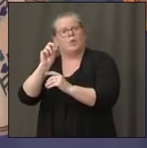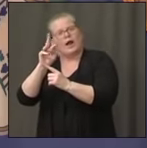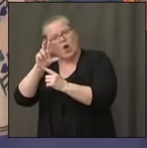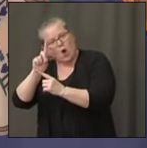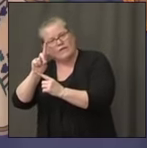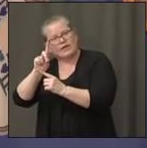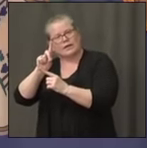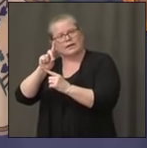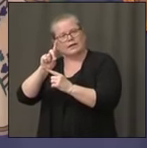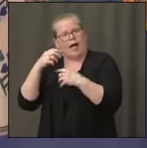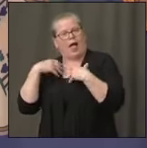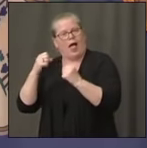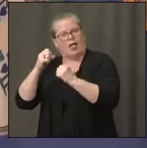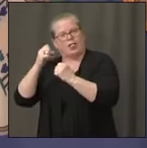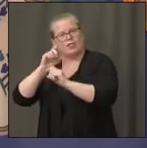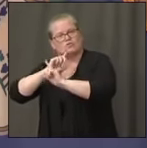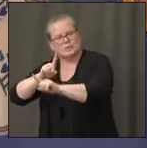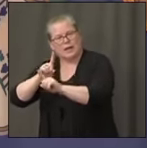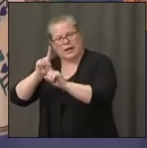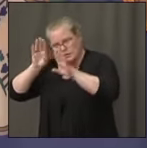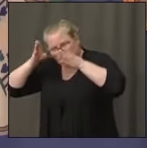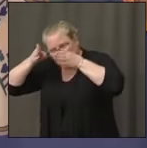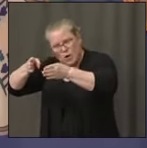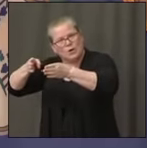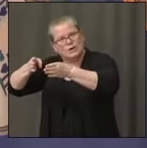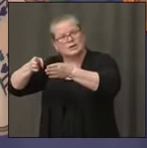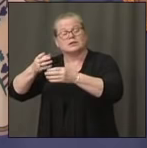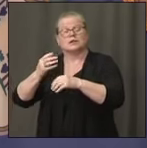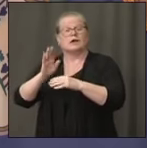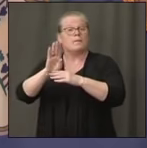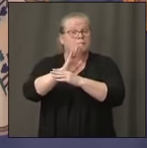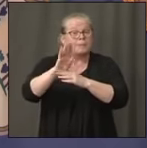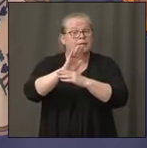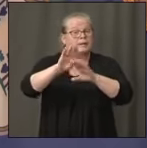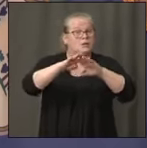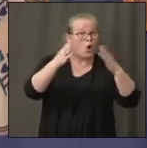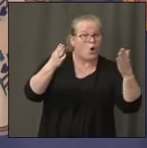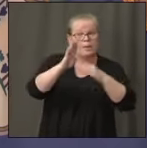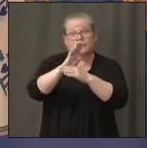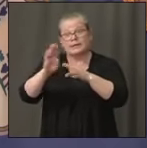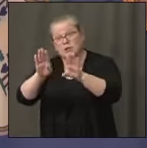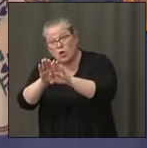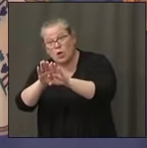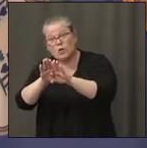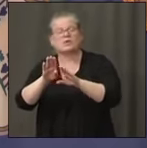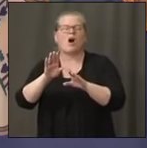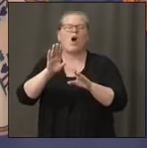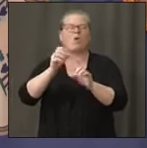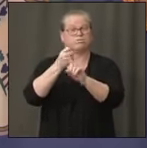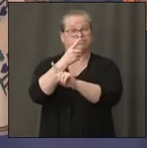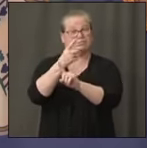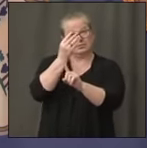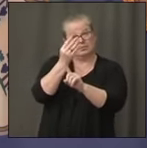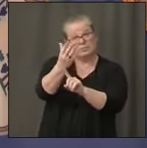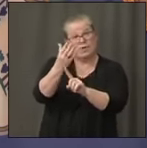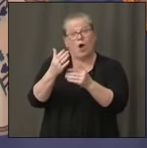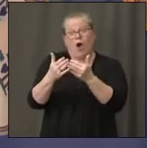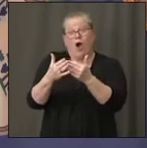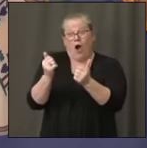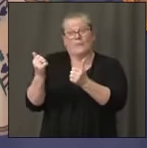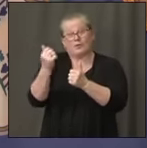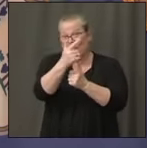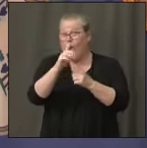what we did in terms of, you know, businesses opening and closing. By the way, I should remind you, almost all of them had closed before we